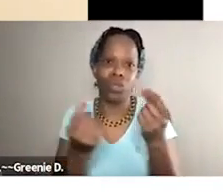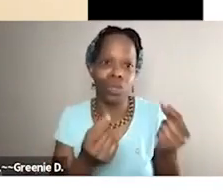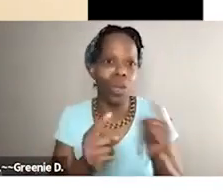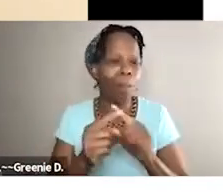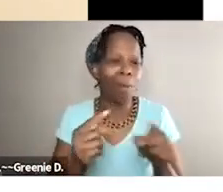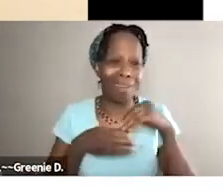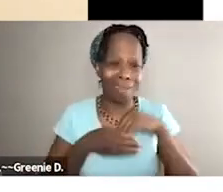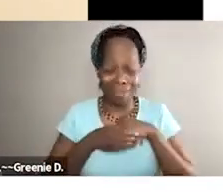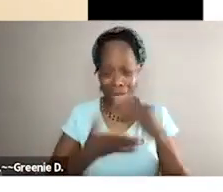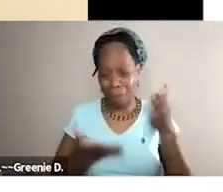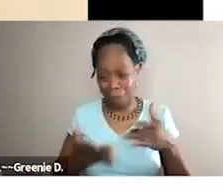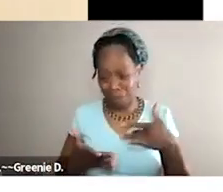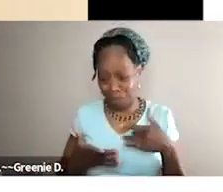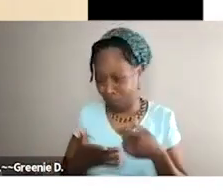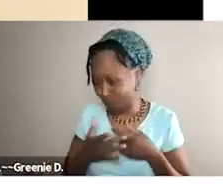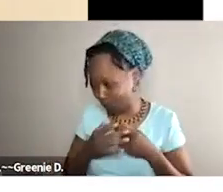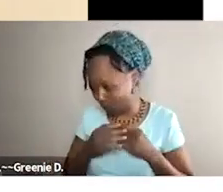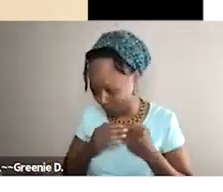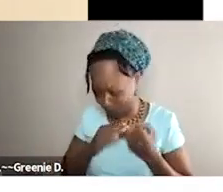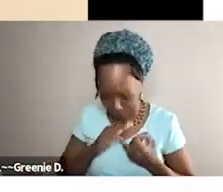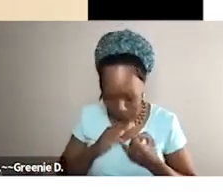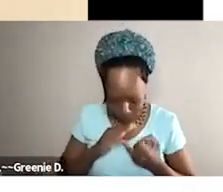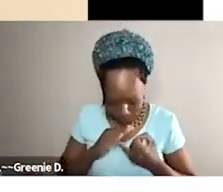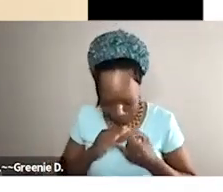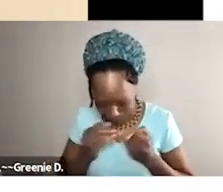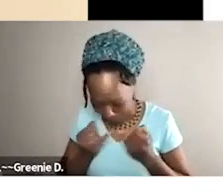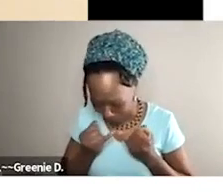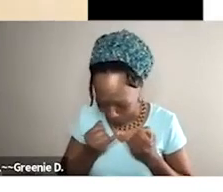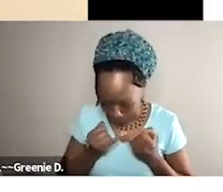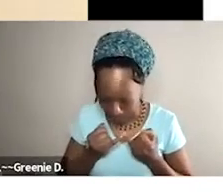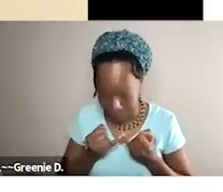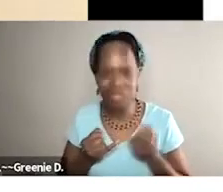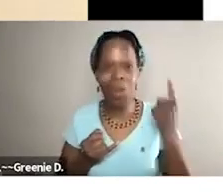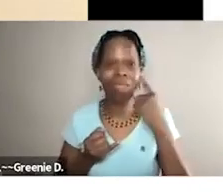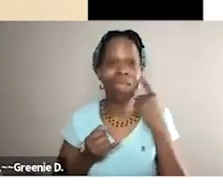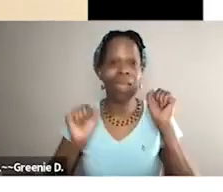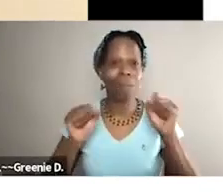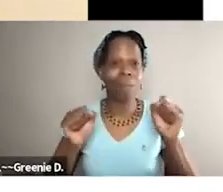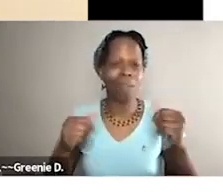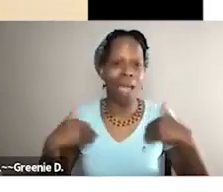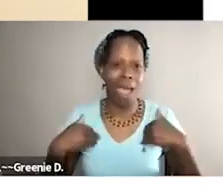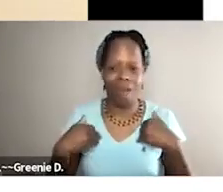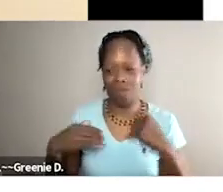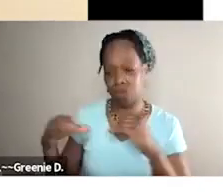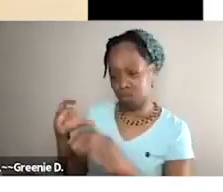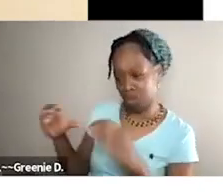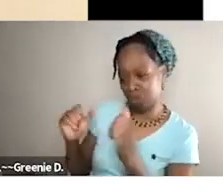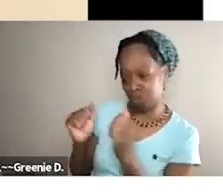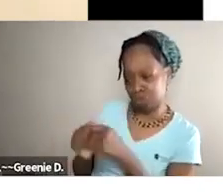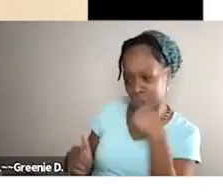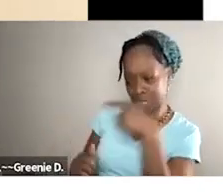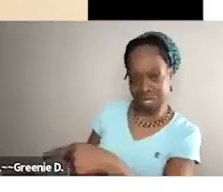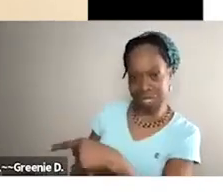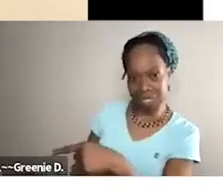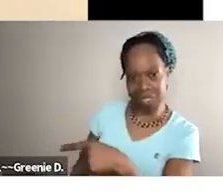they could be feeling a really, really different way. And so I think being able to have those conversations as families, and, you know, I know